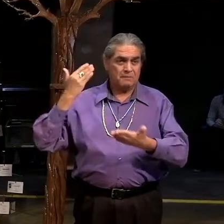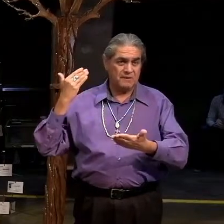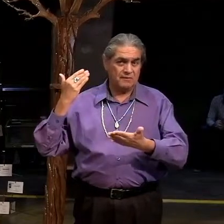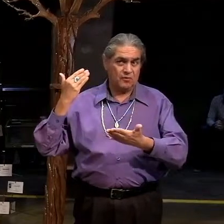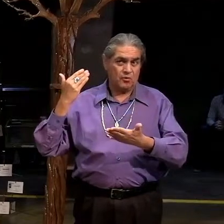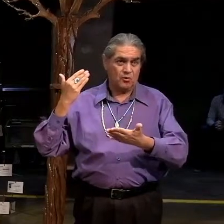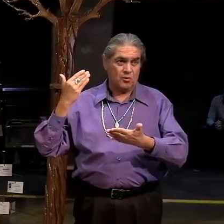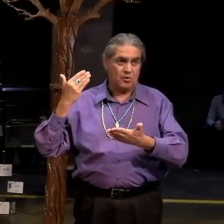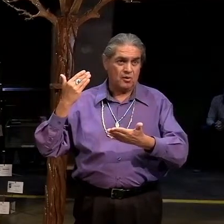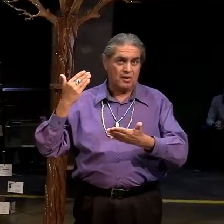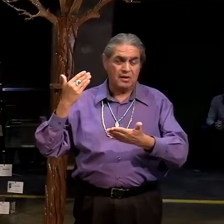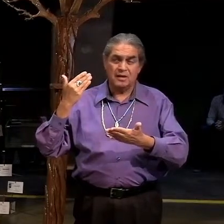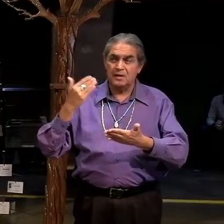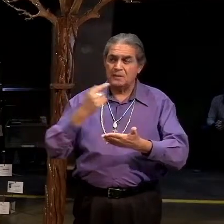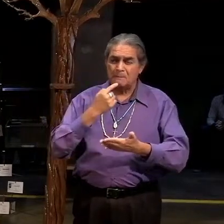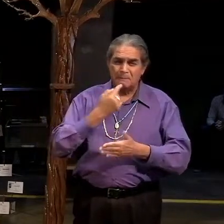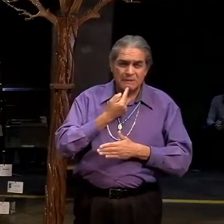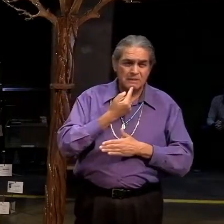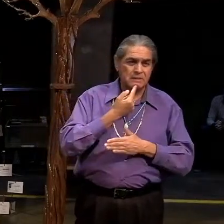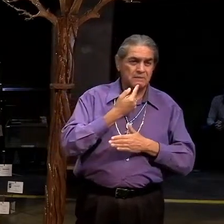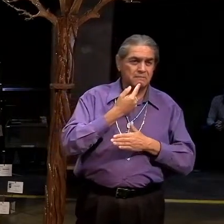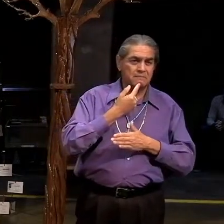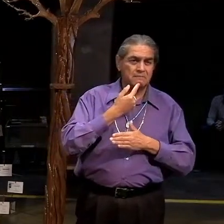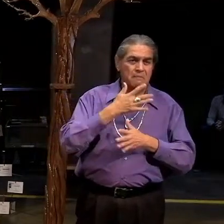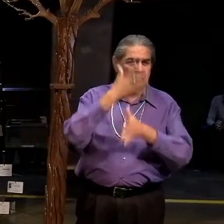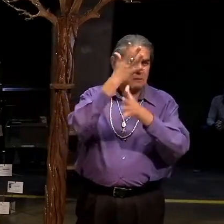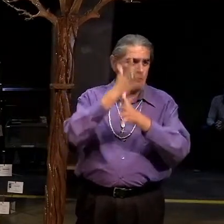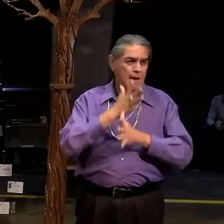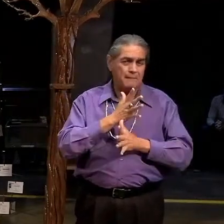They're missing their grandparents.